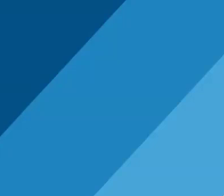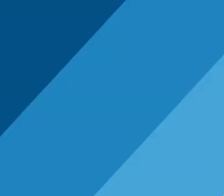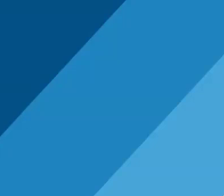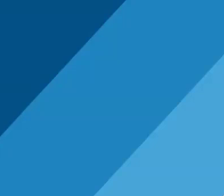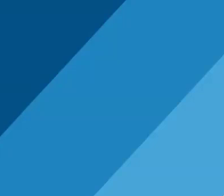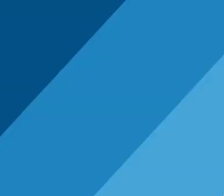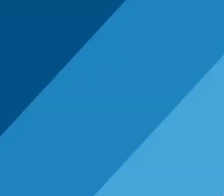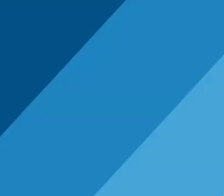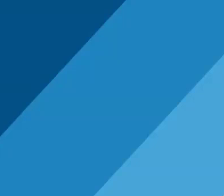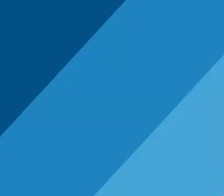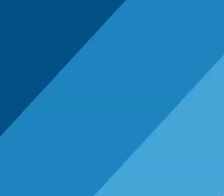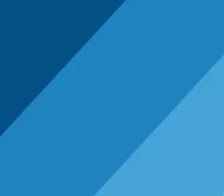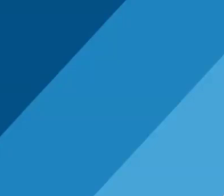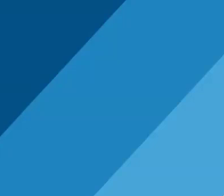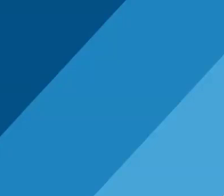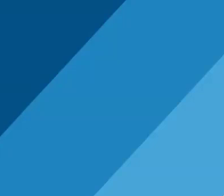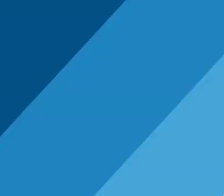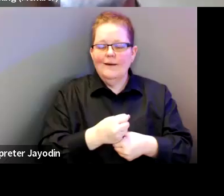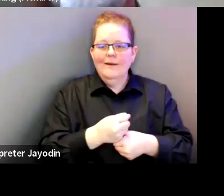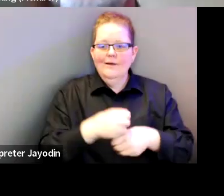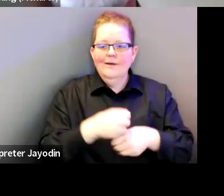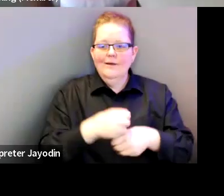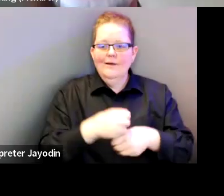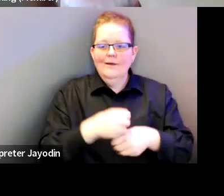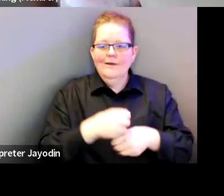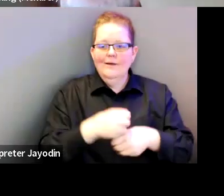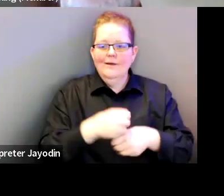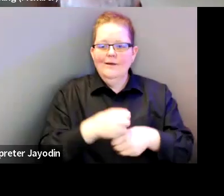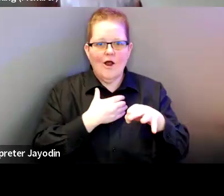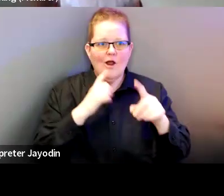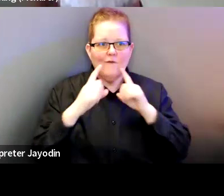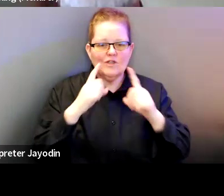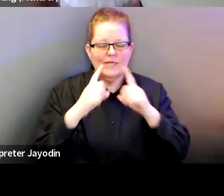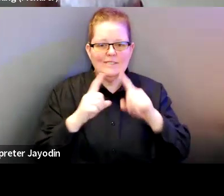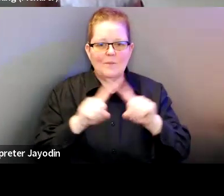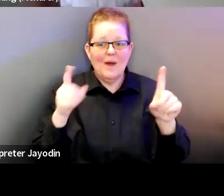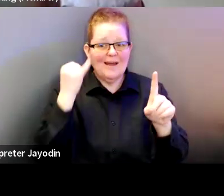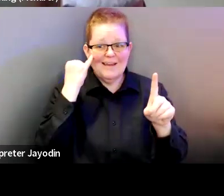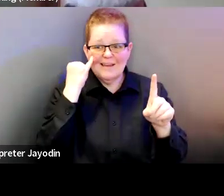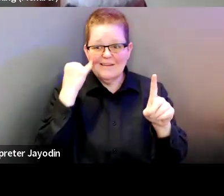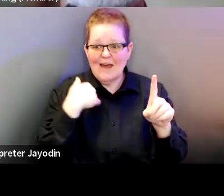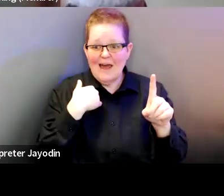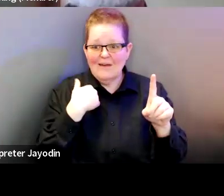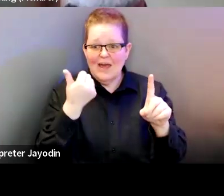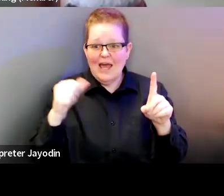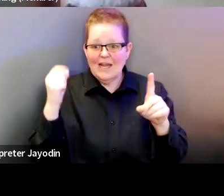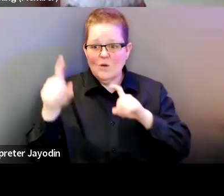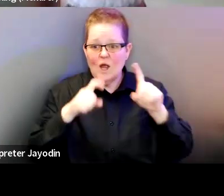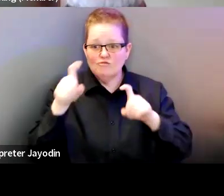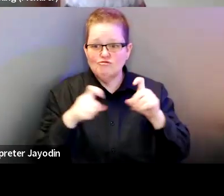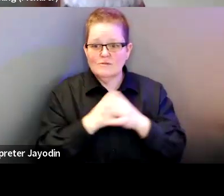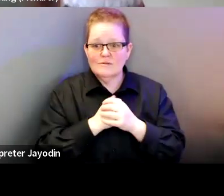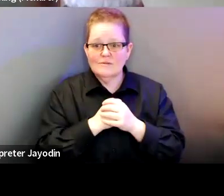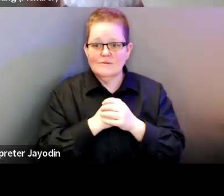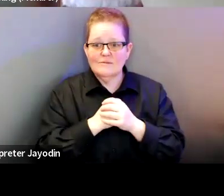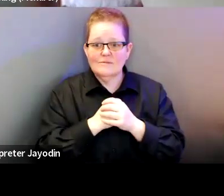summarizing and synthesizing the conversation. But if there are questions that folks have,